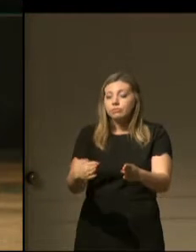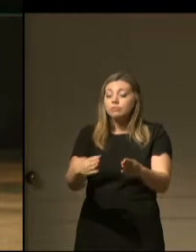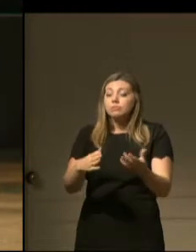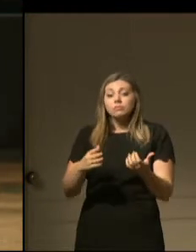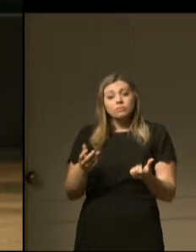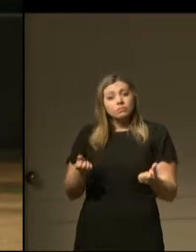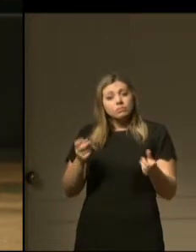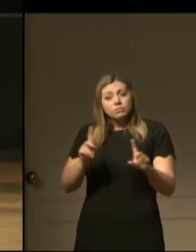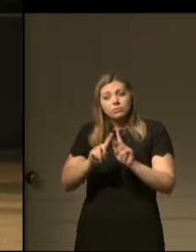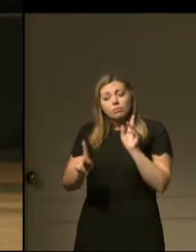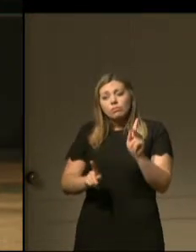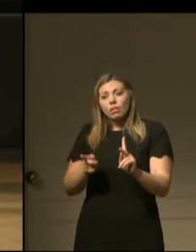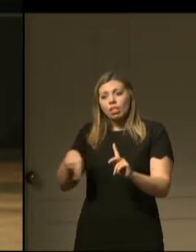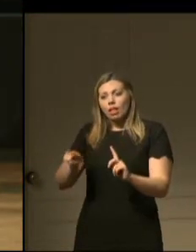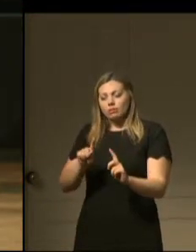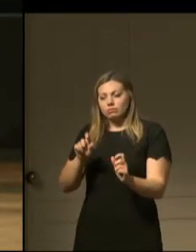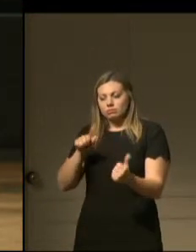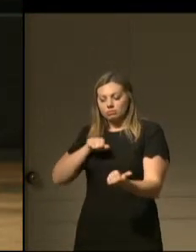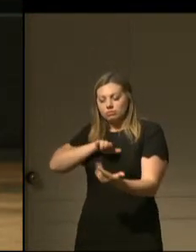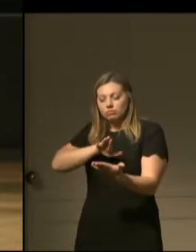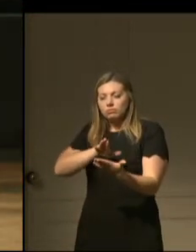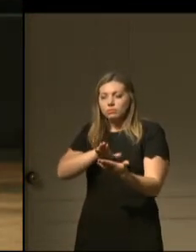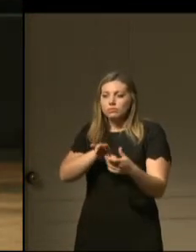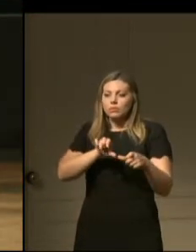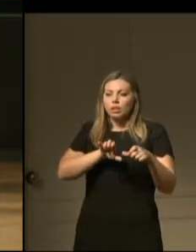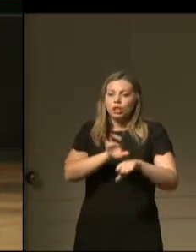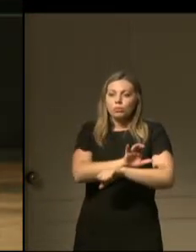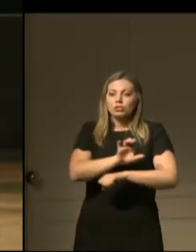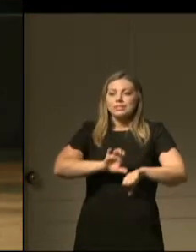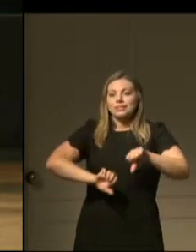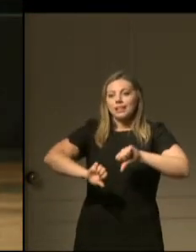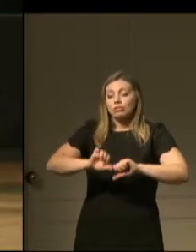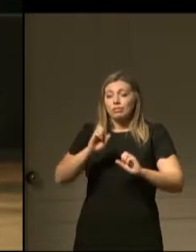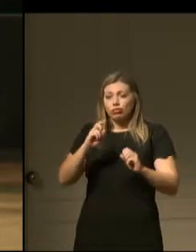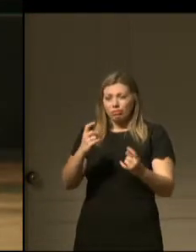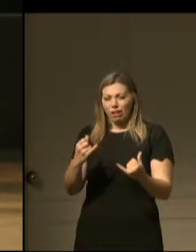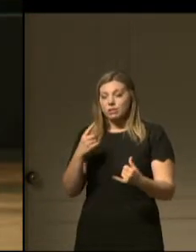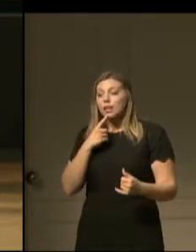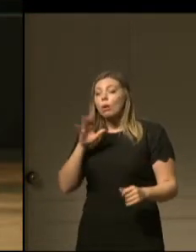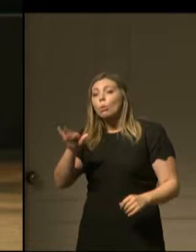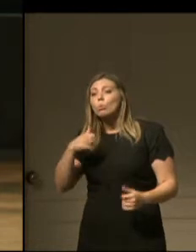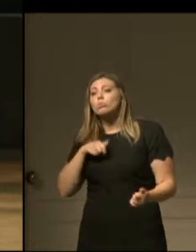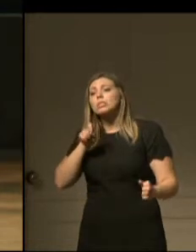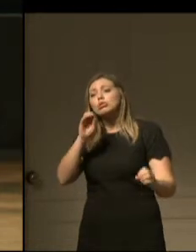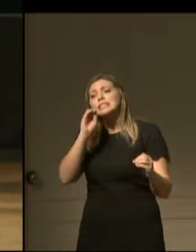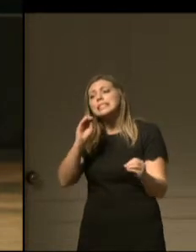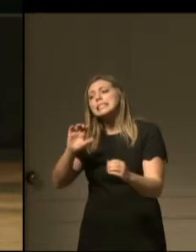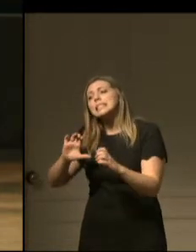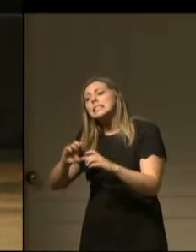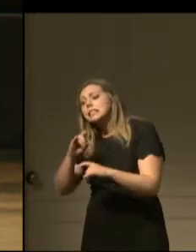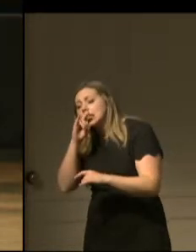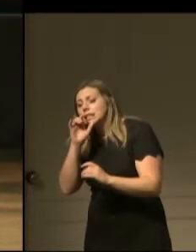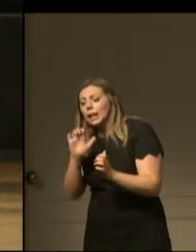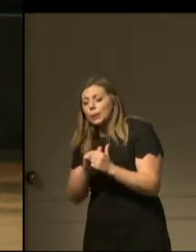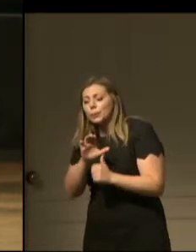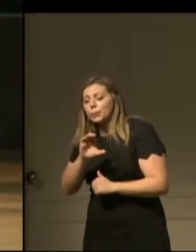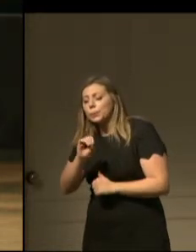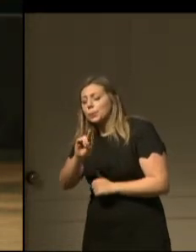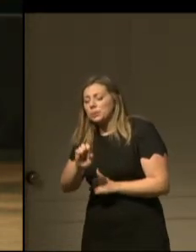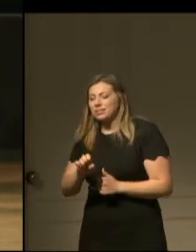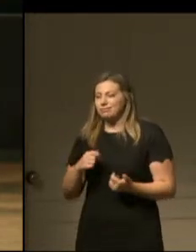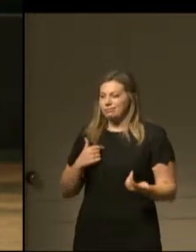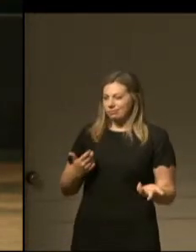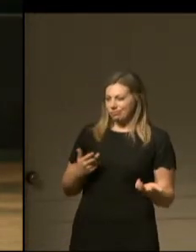There are a lot of people that approach computer science education right now from the perspective of we need to teach kids how to code. And